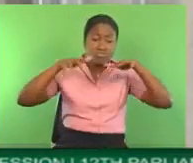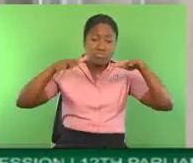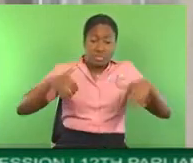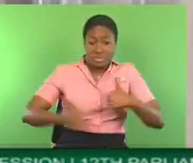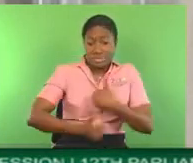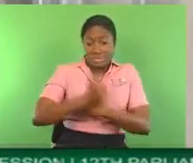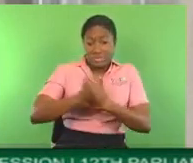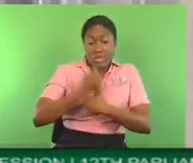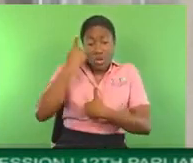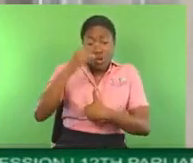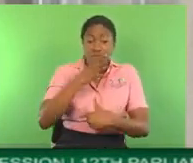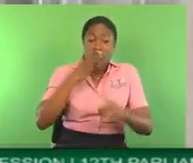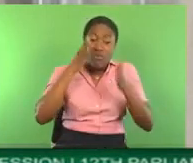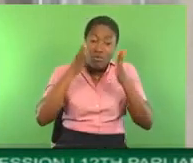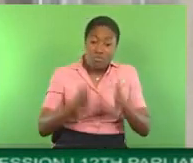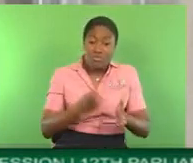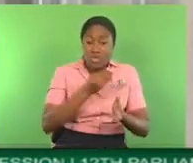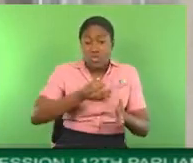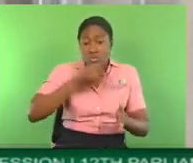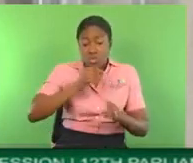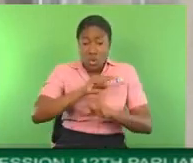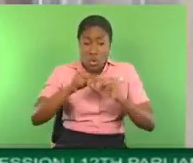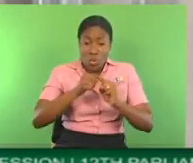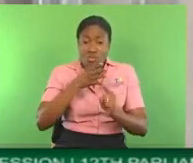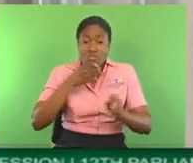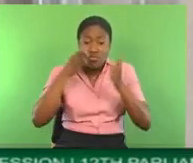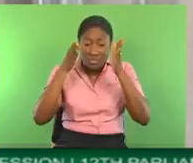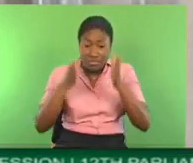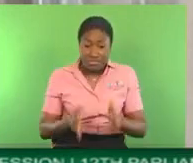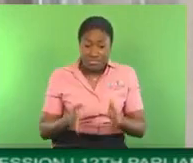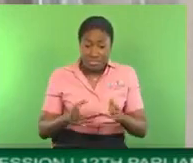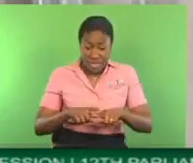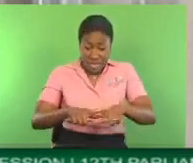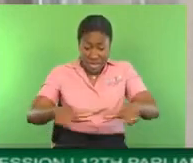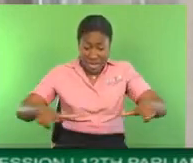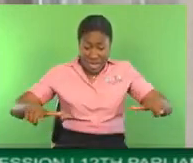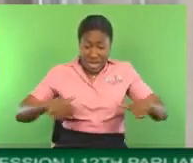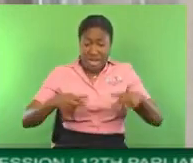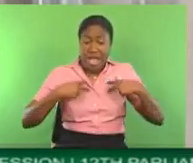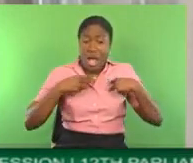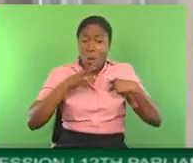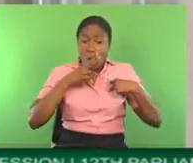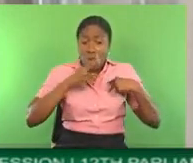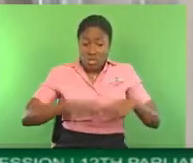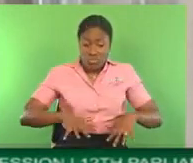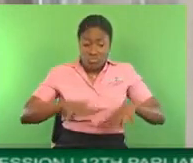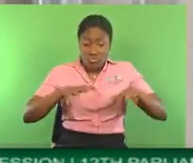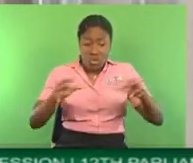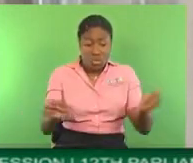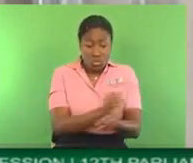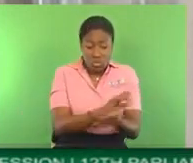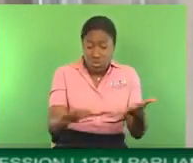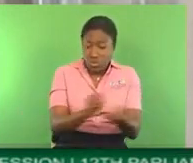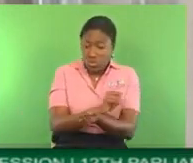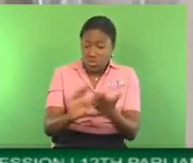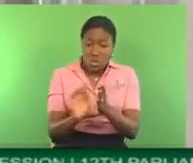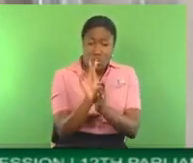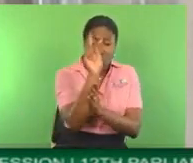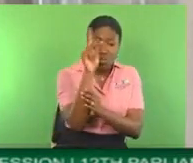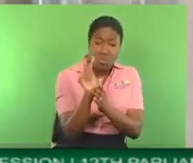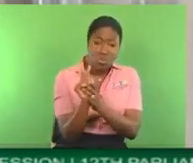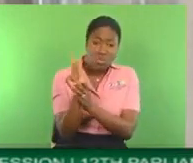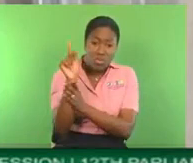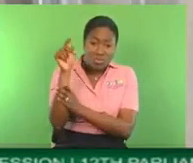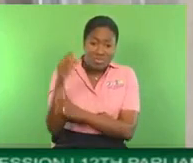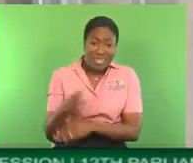and food security. When farmers are inundated with water, crops are not only destroyed, but the fertile topsoil is